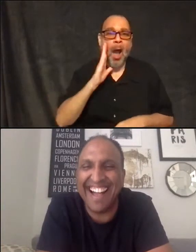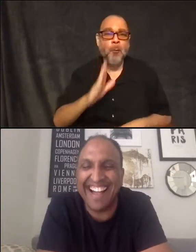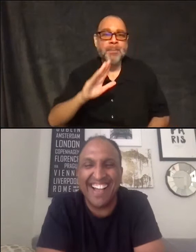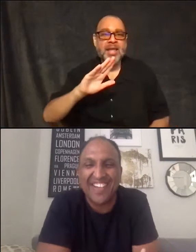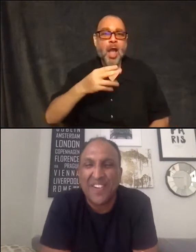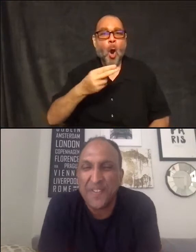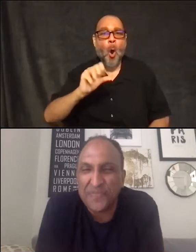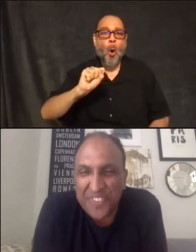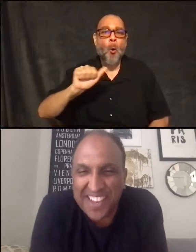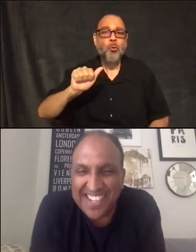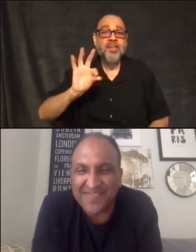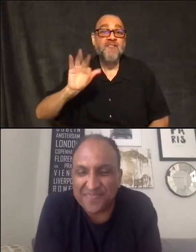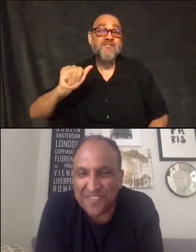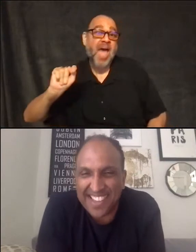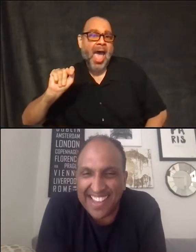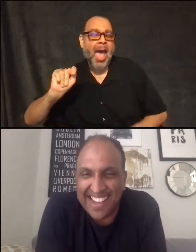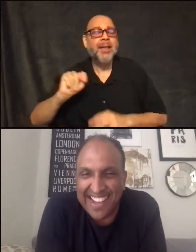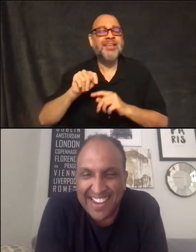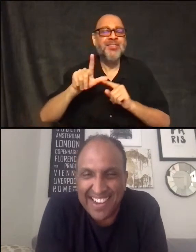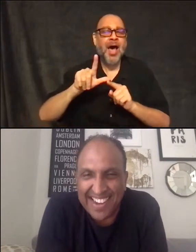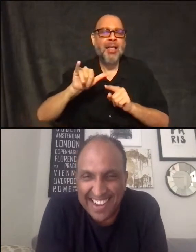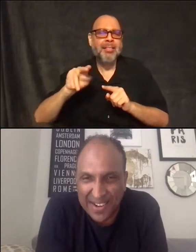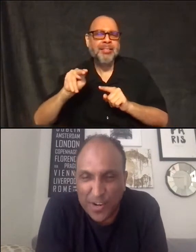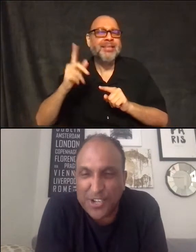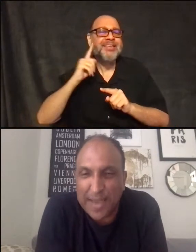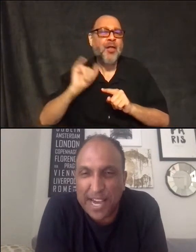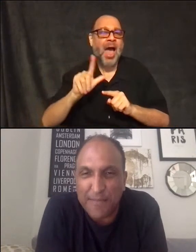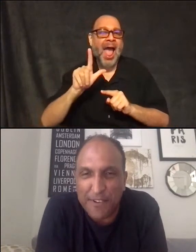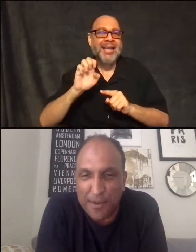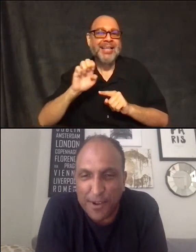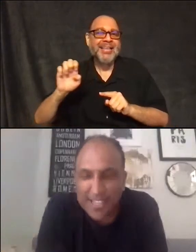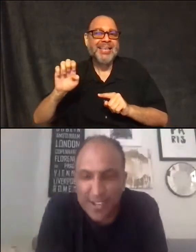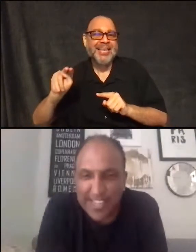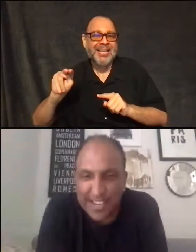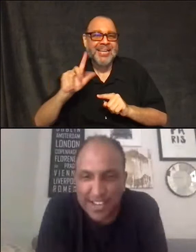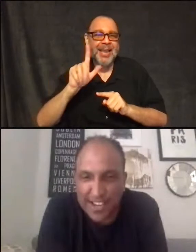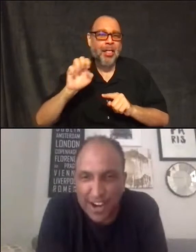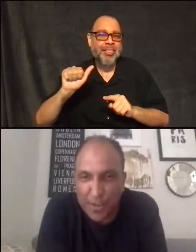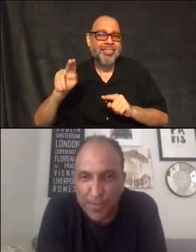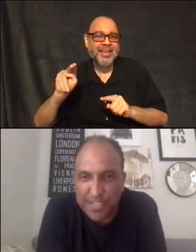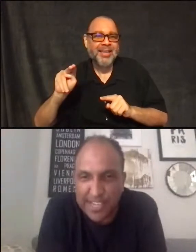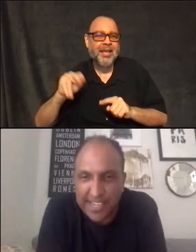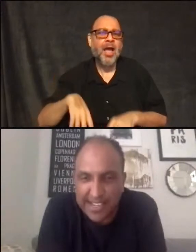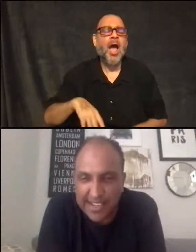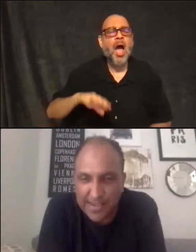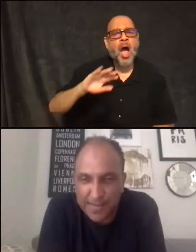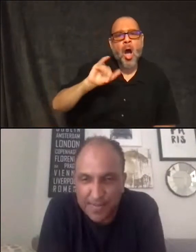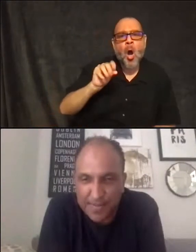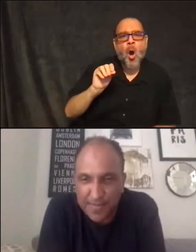Joselin. Yeah, that's connect. It's been maybe. Where did you come from? Joselin. Are you